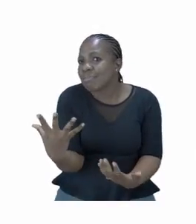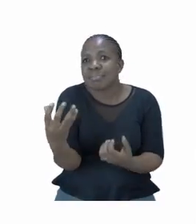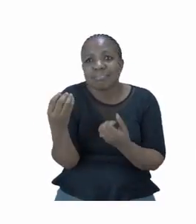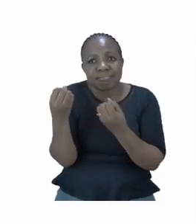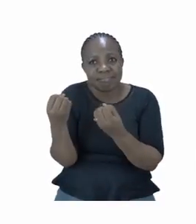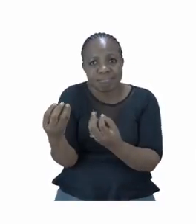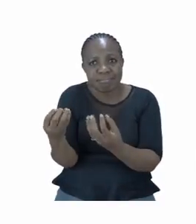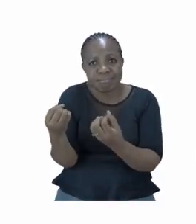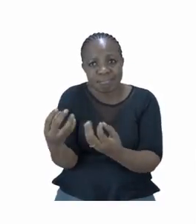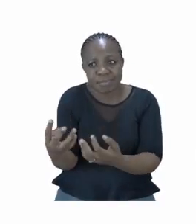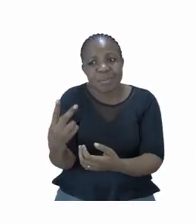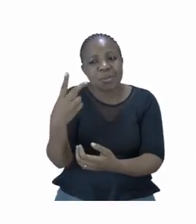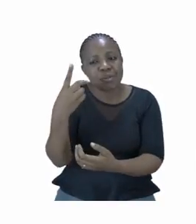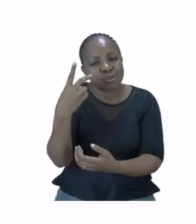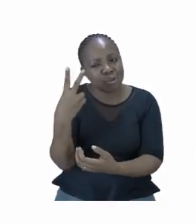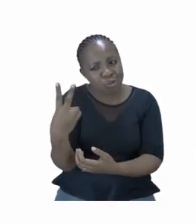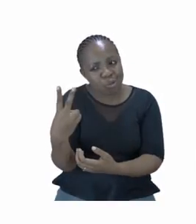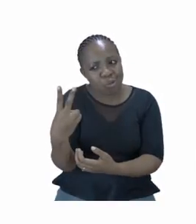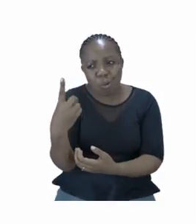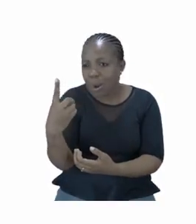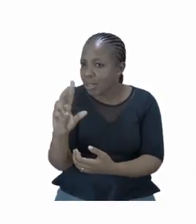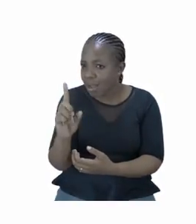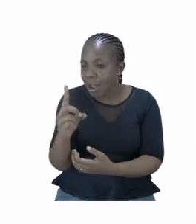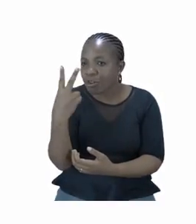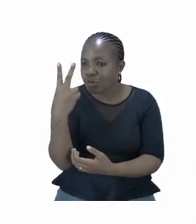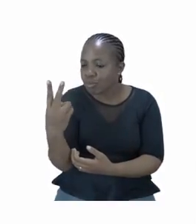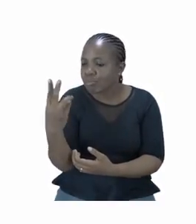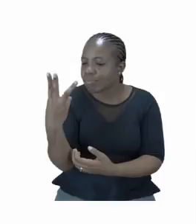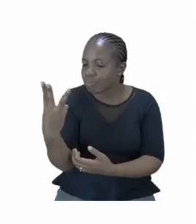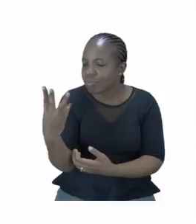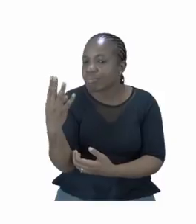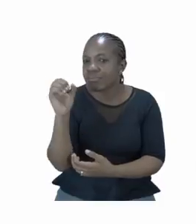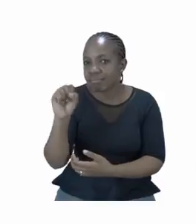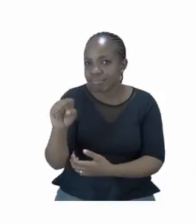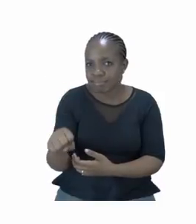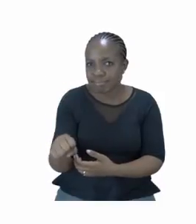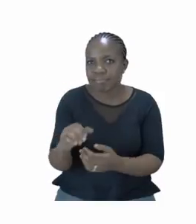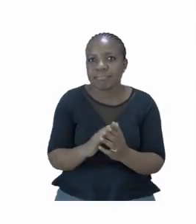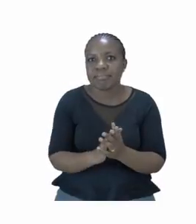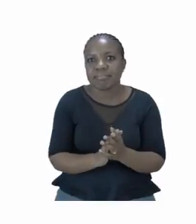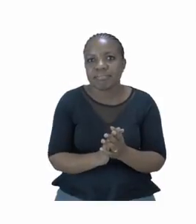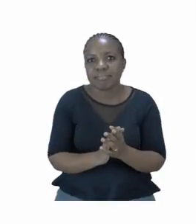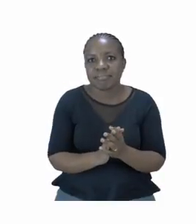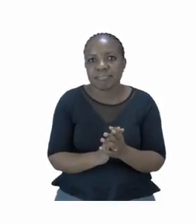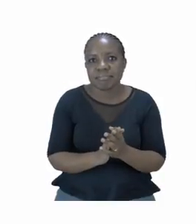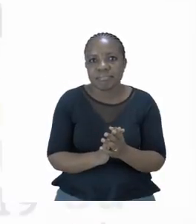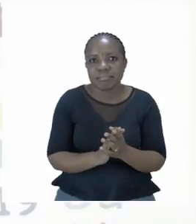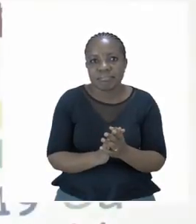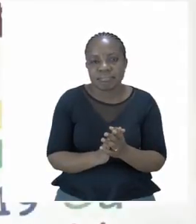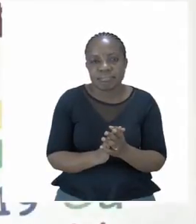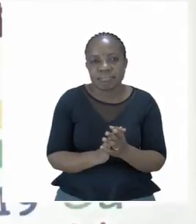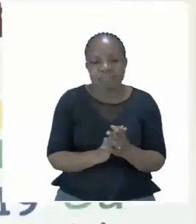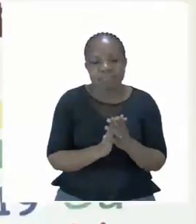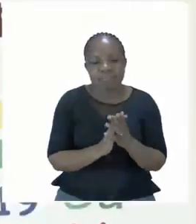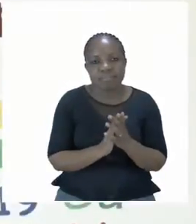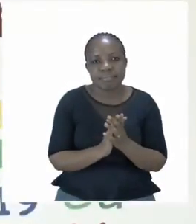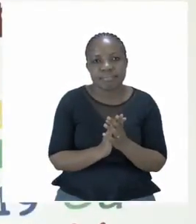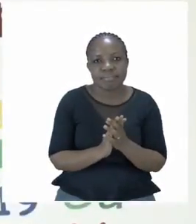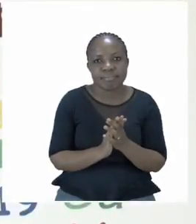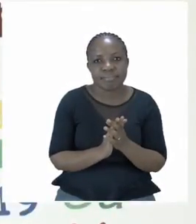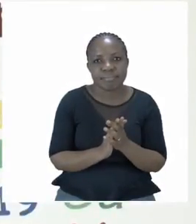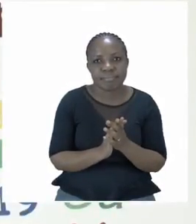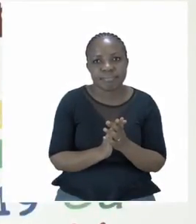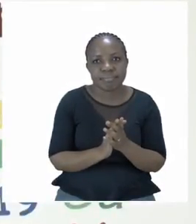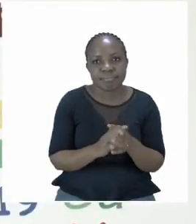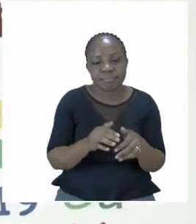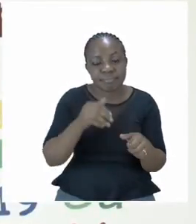are 2 or more. Let's take a look at the board for the rest of the examples. Now